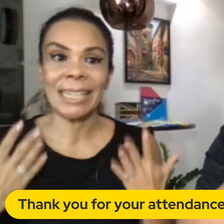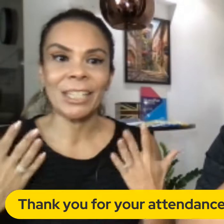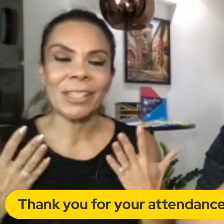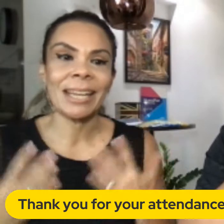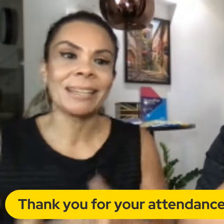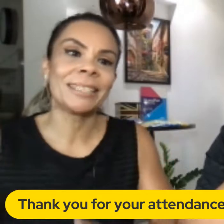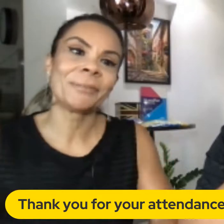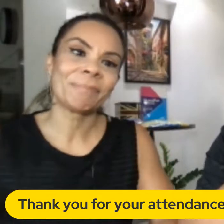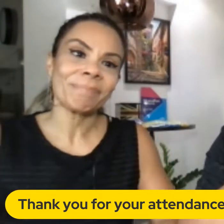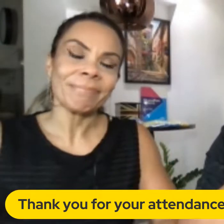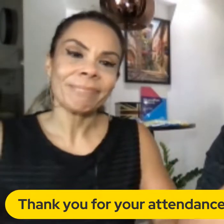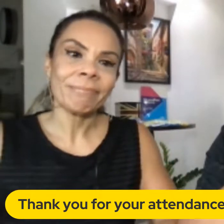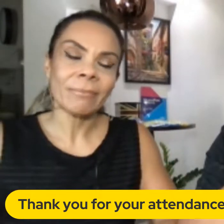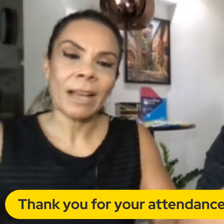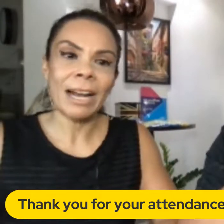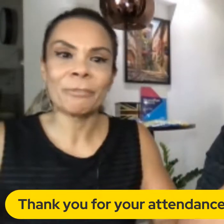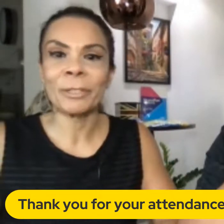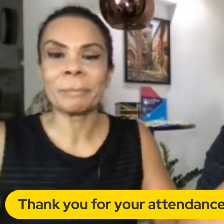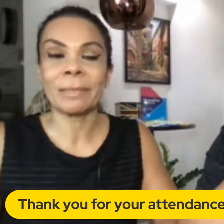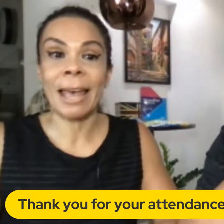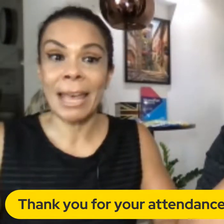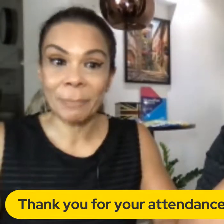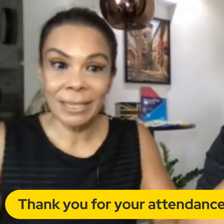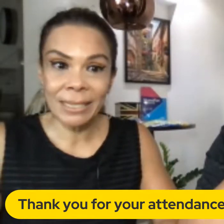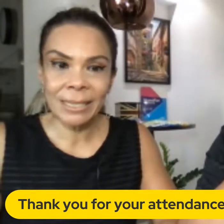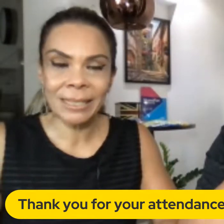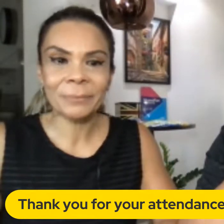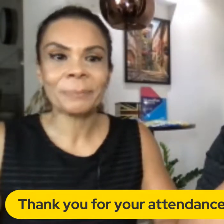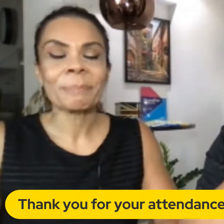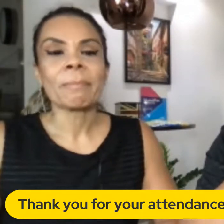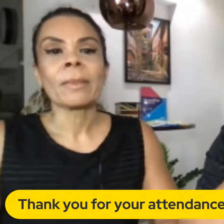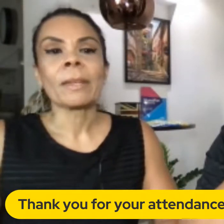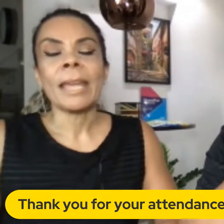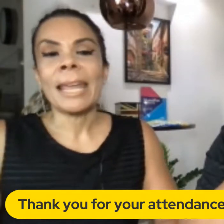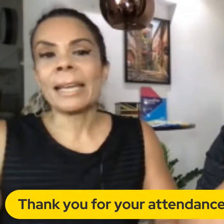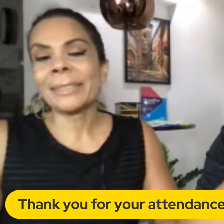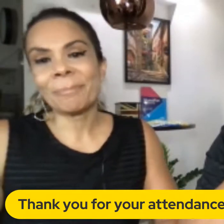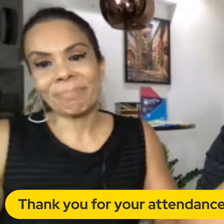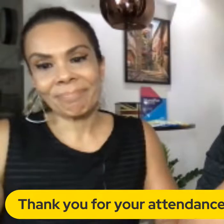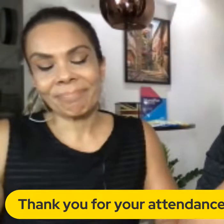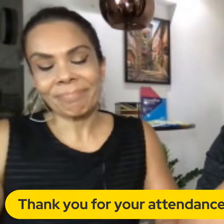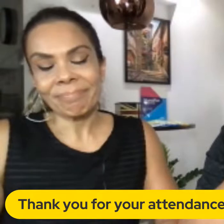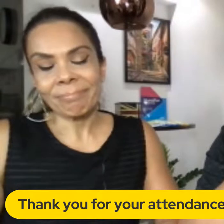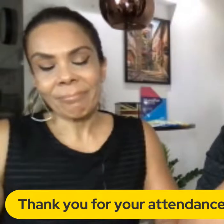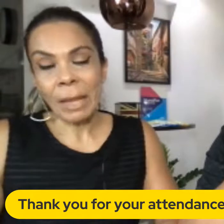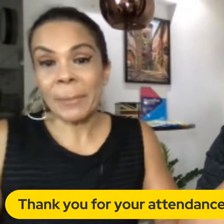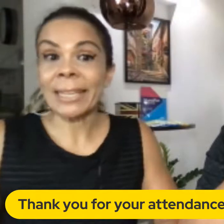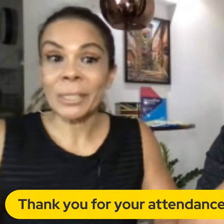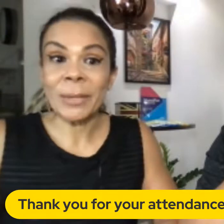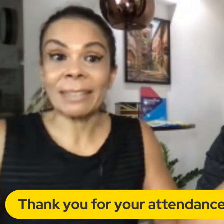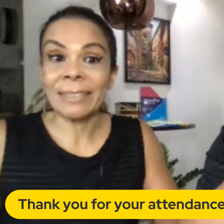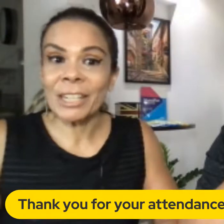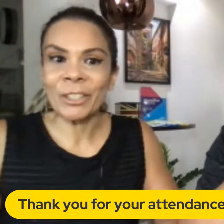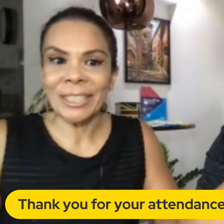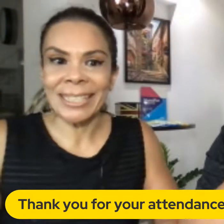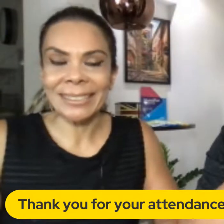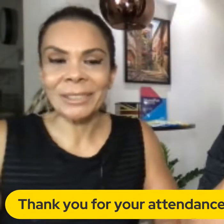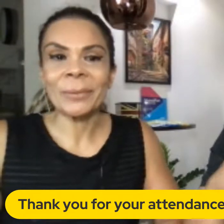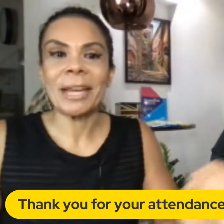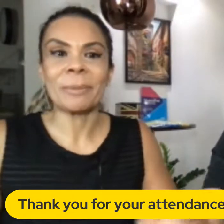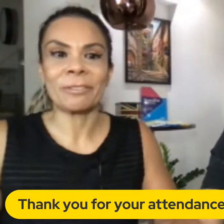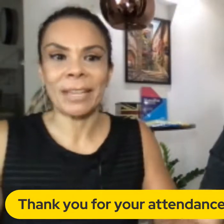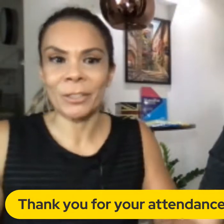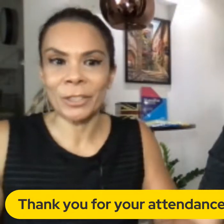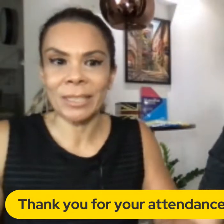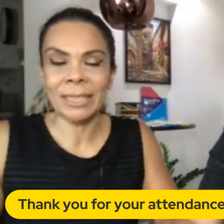The tears here are from happiness, and because we are teachers,